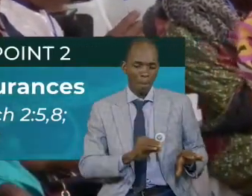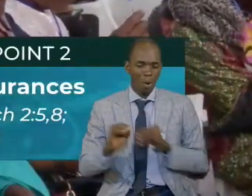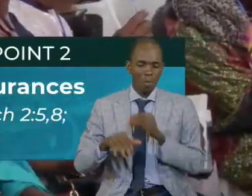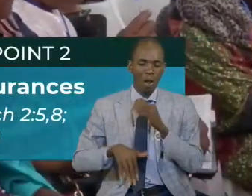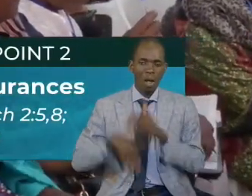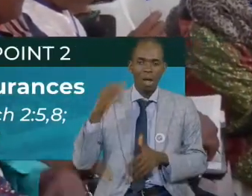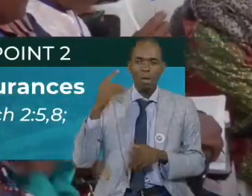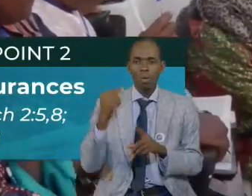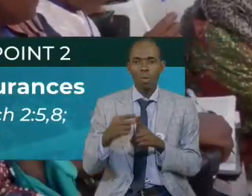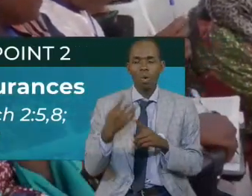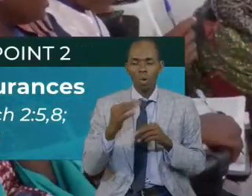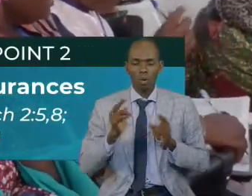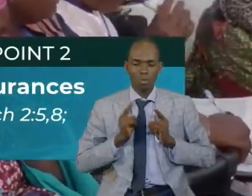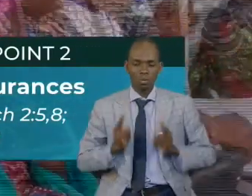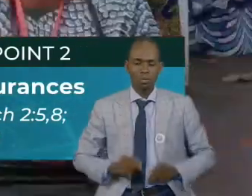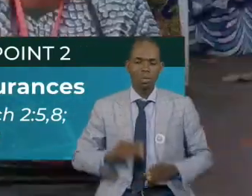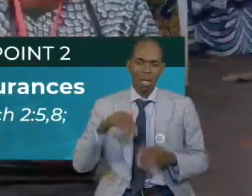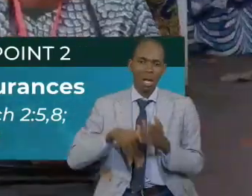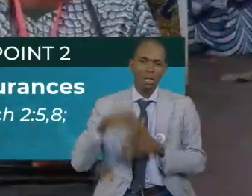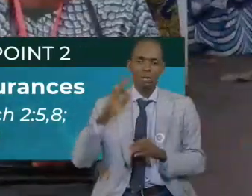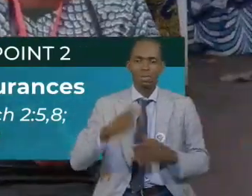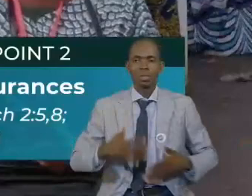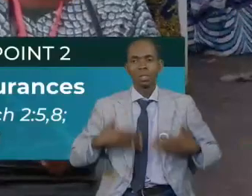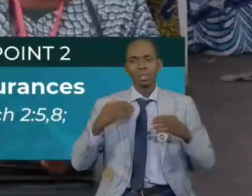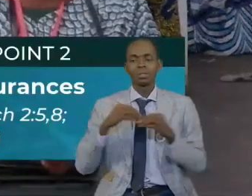men in your life.